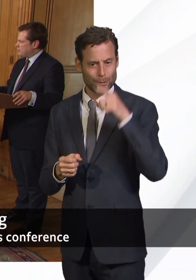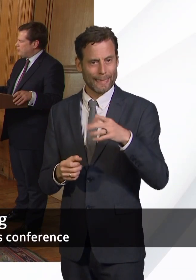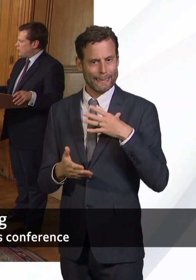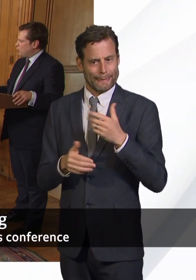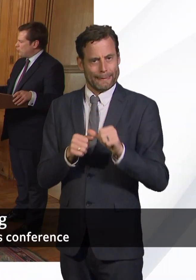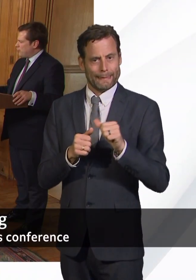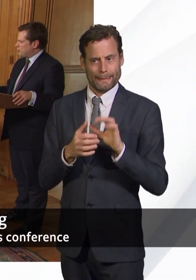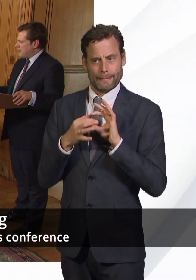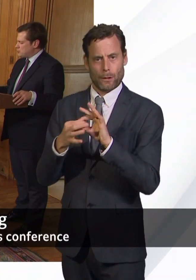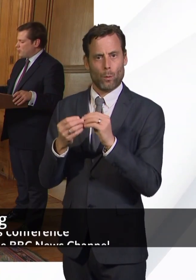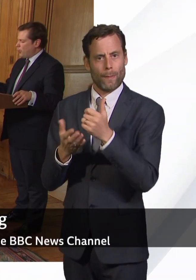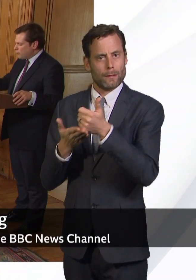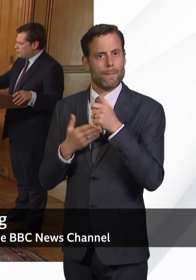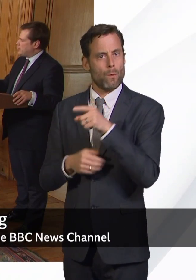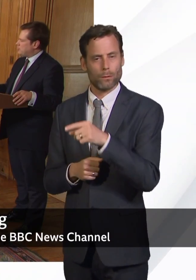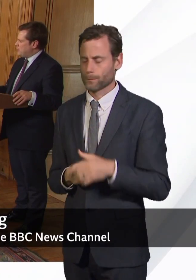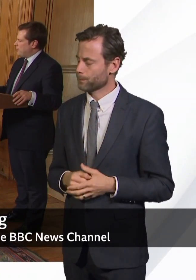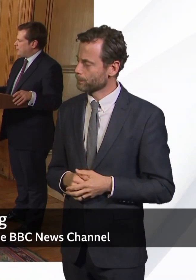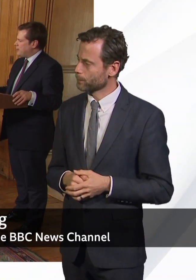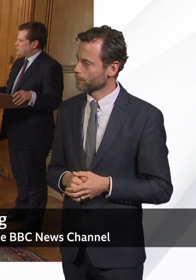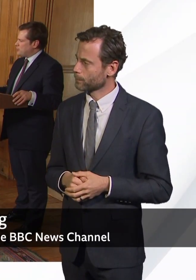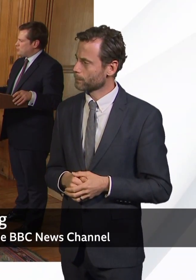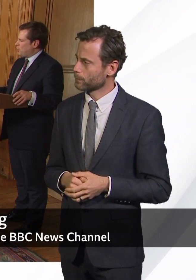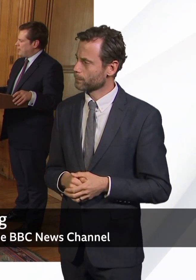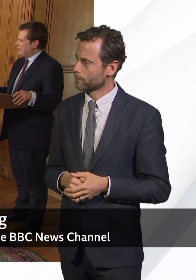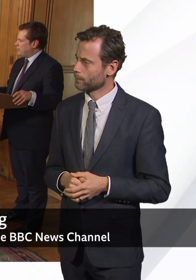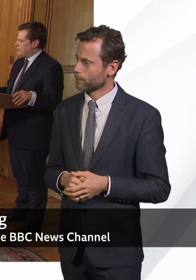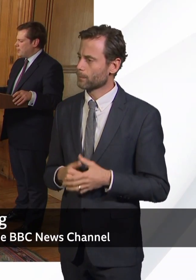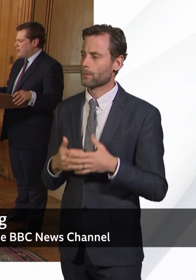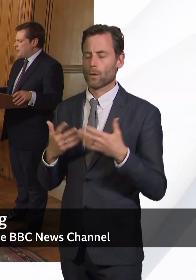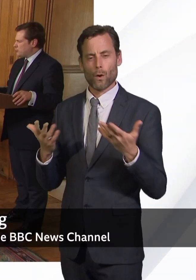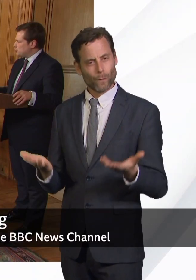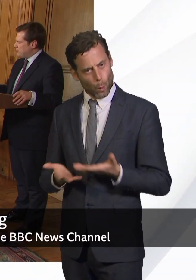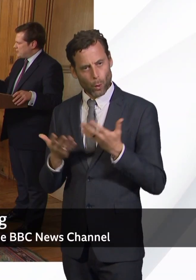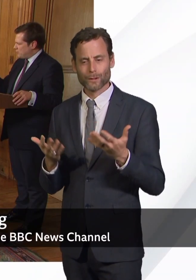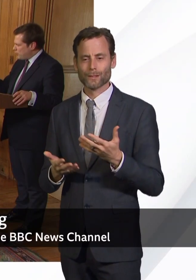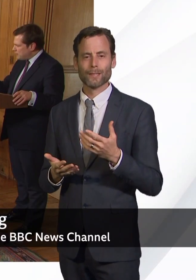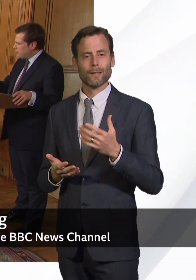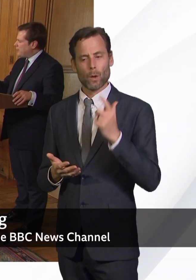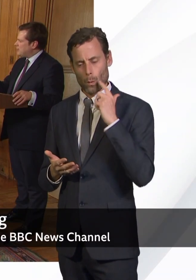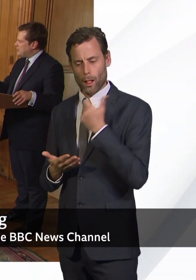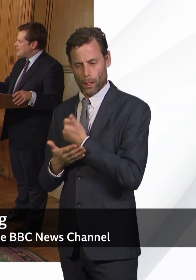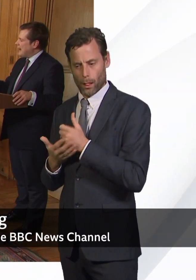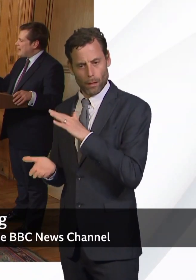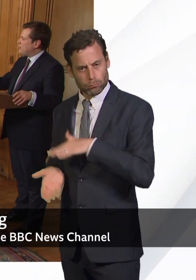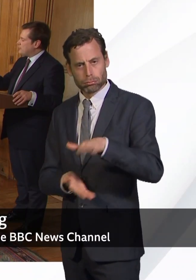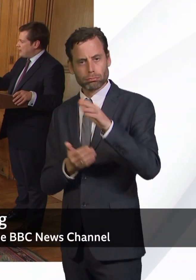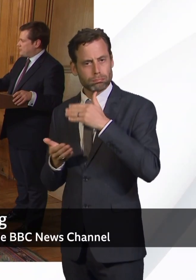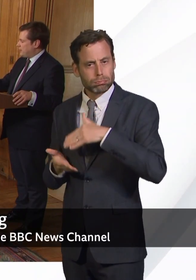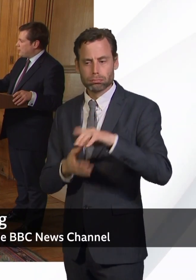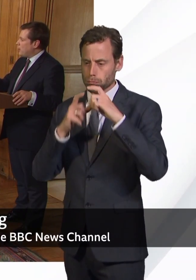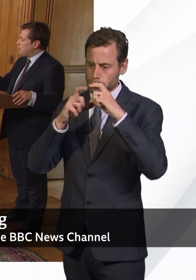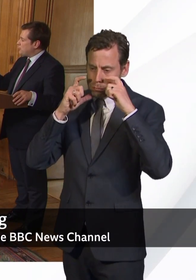in place all of those measures. Obviously continuing to ensure that they get the personal protective equipment that they need and